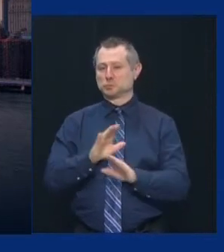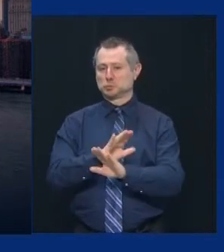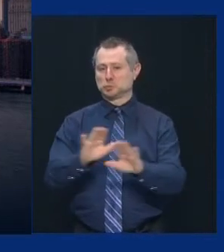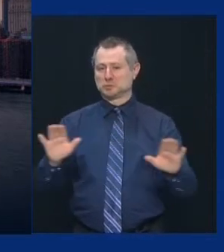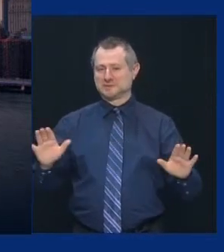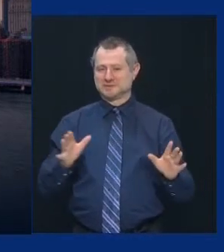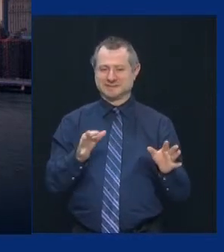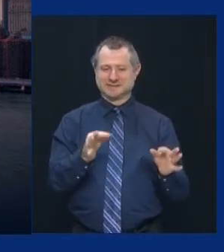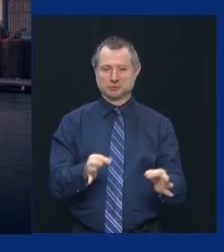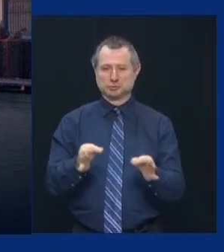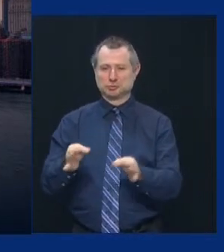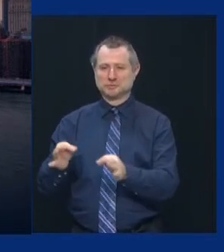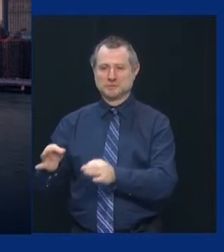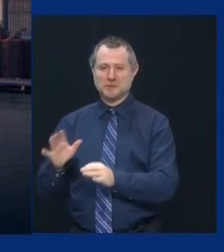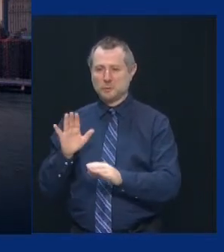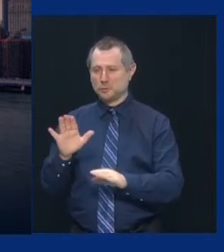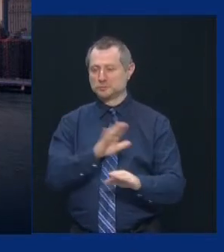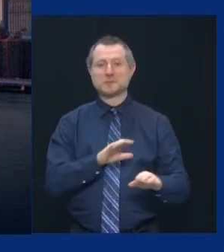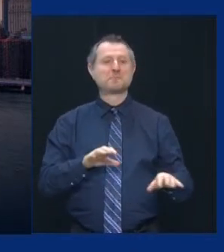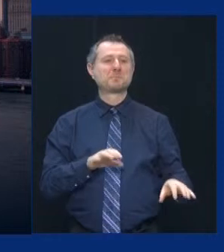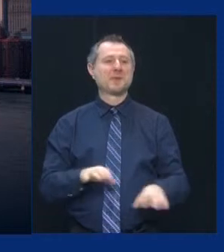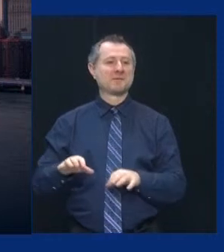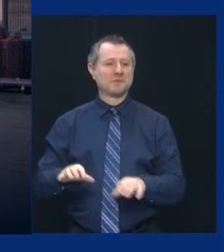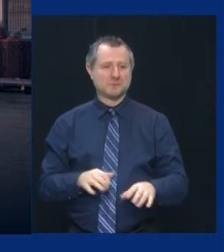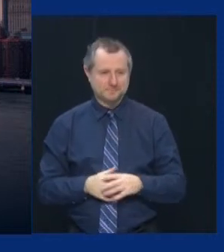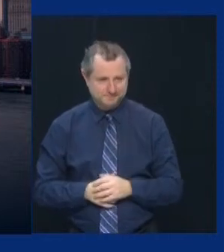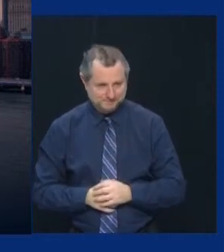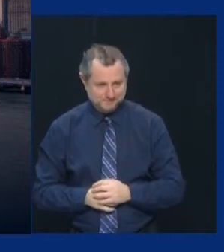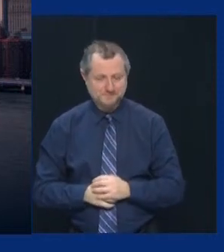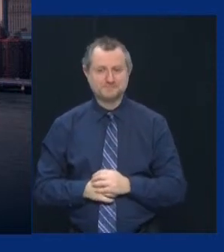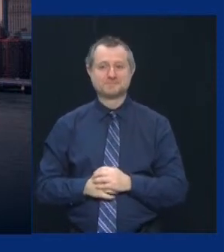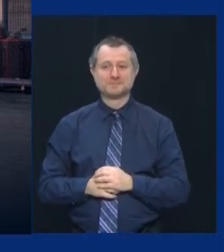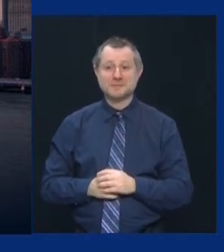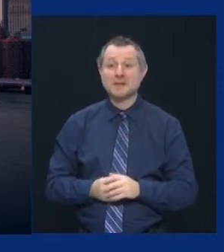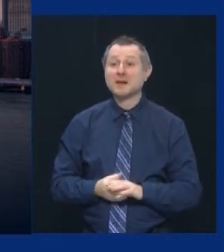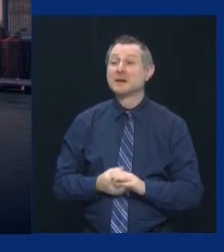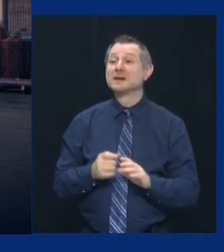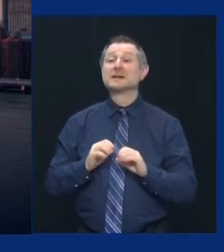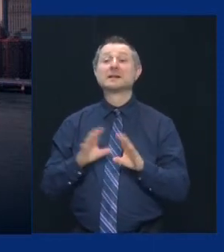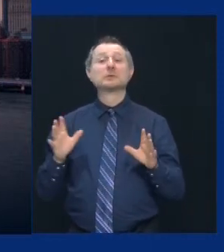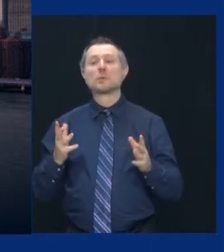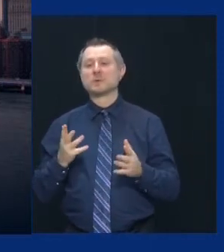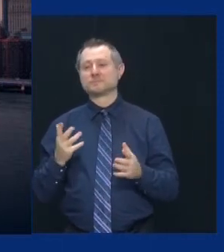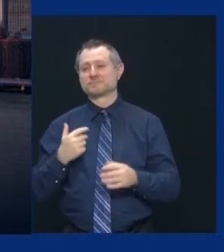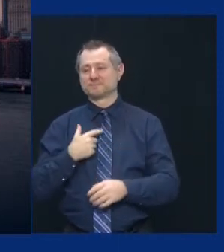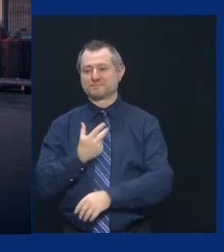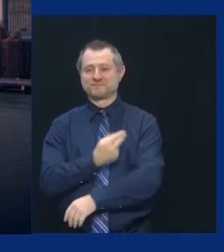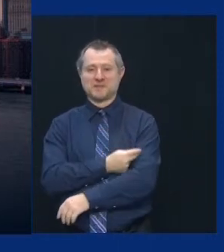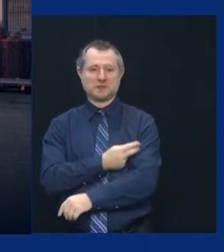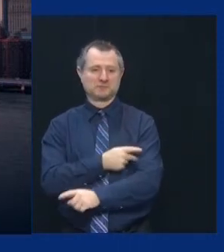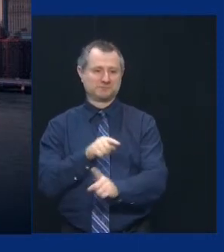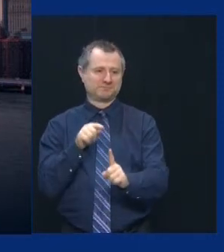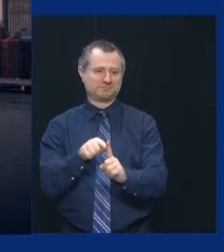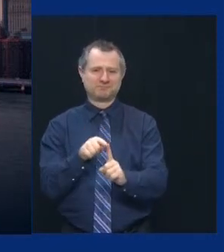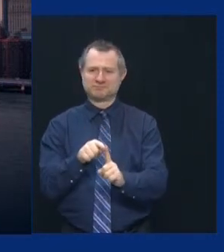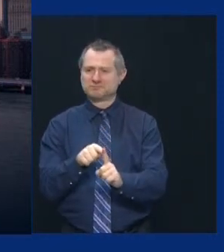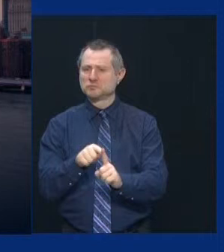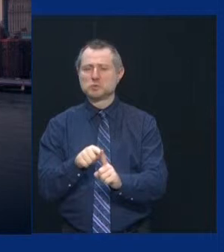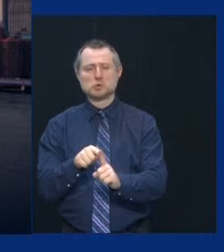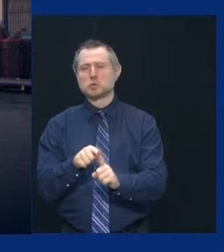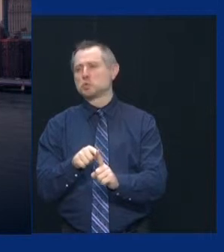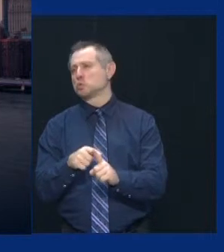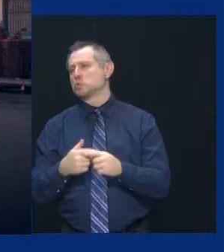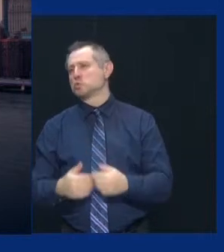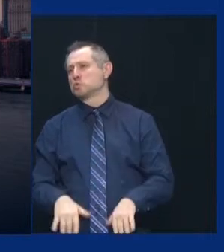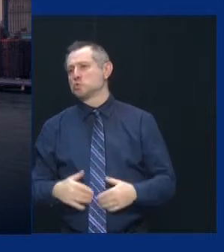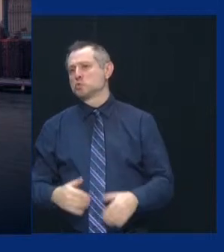do. And clearly, the key is going to be the vaccines. It is the one